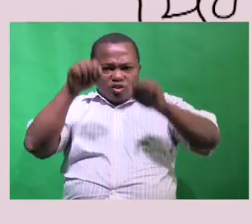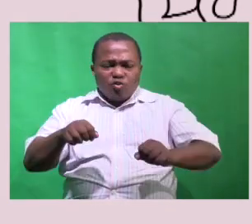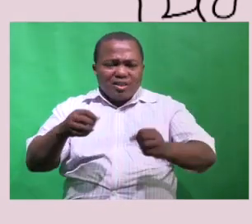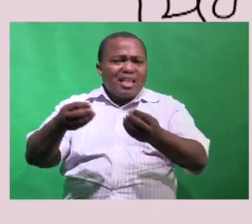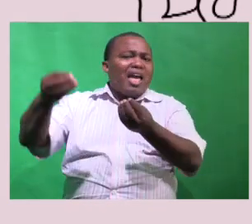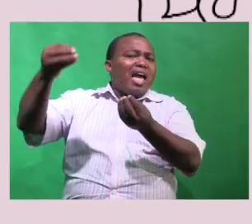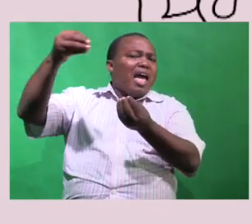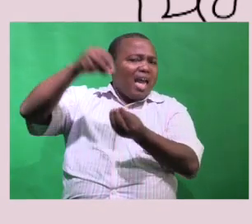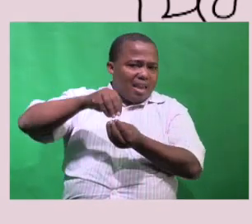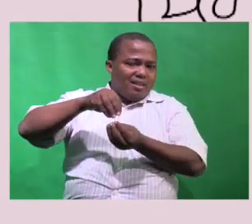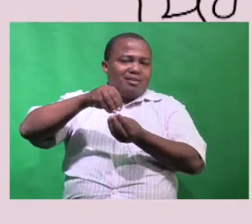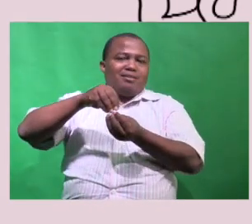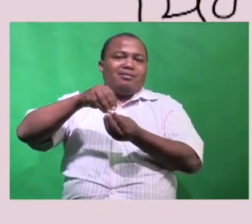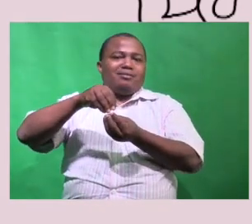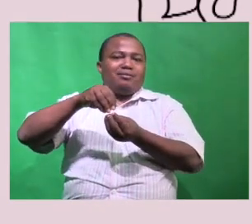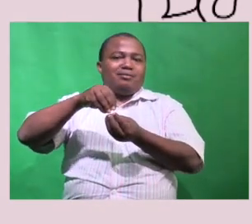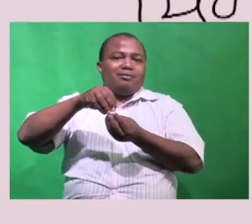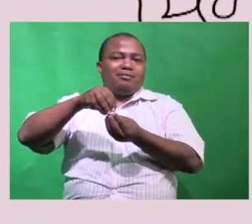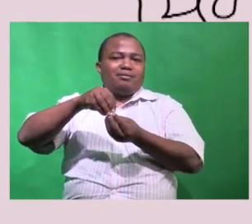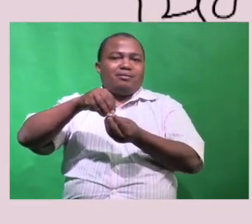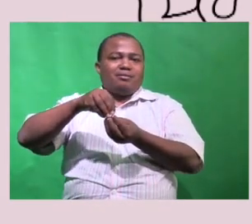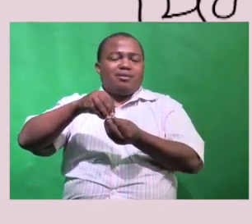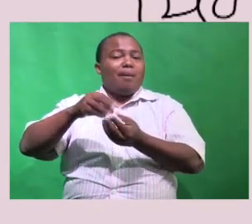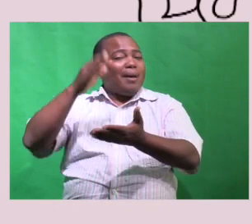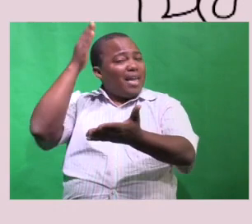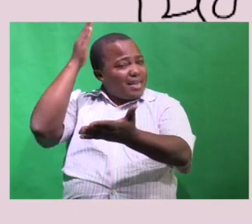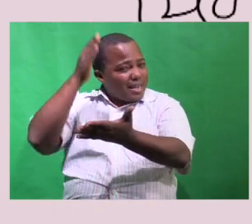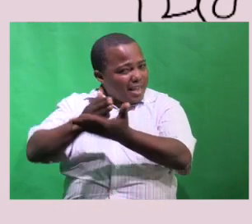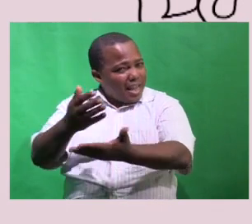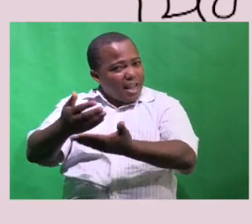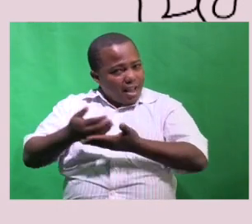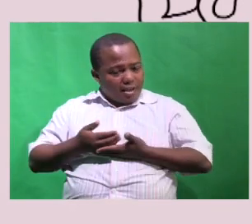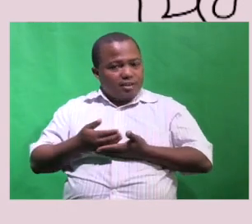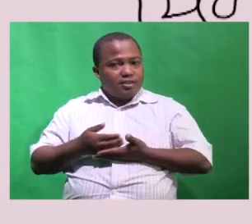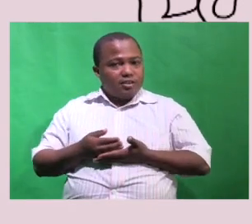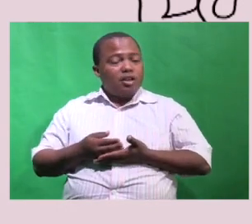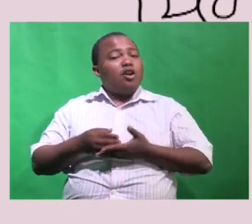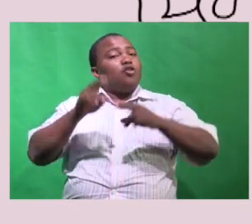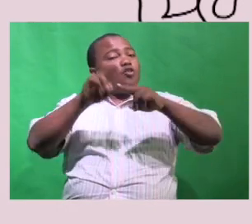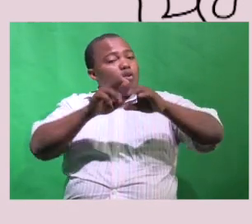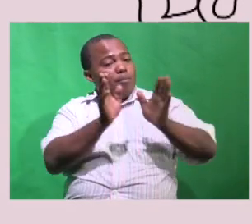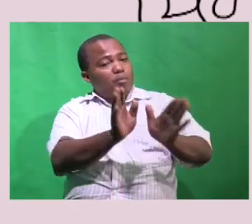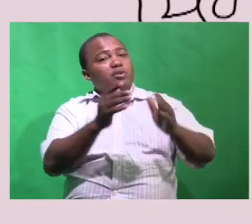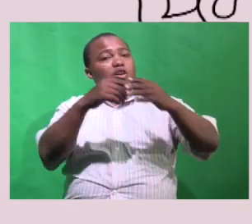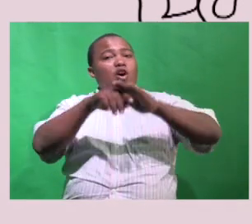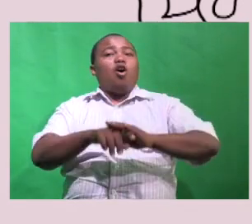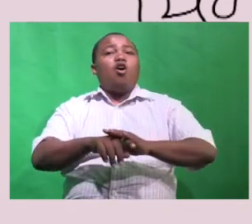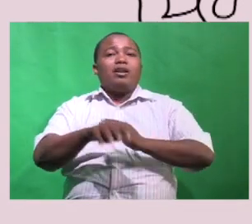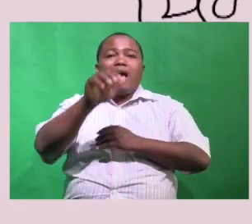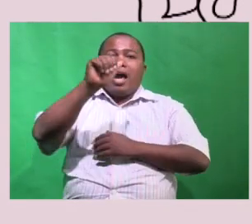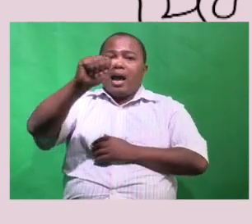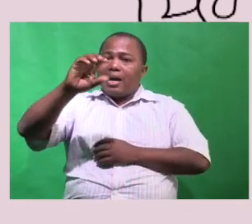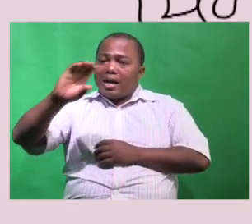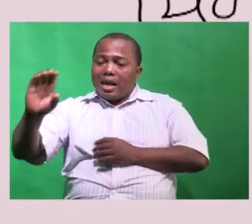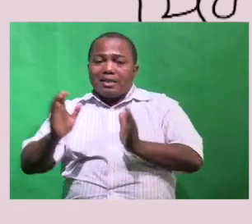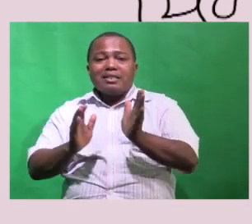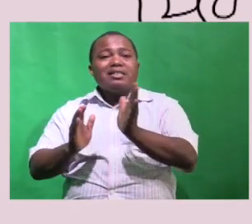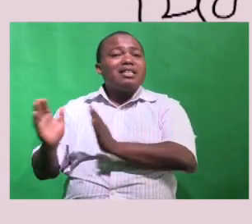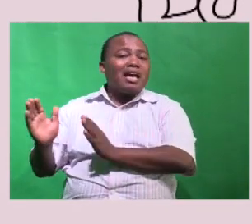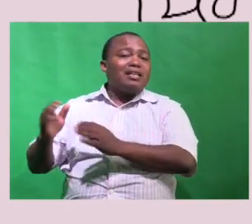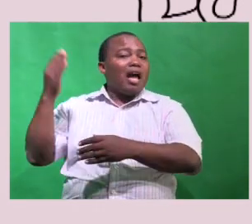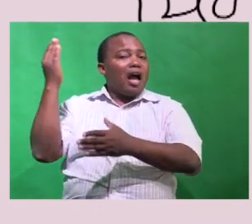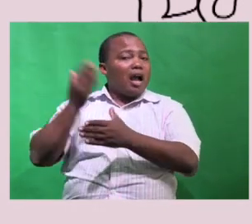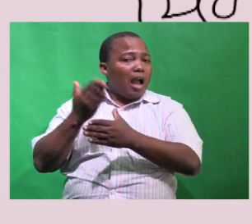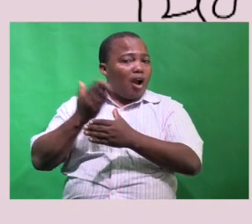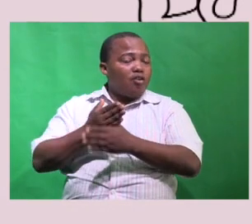added by cash. You put on a credit side of account of